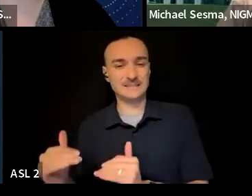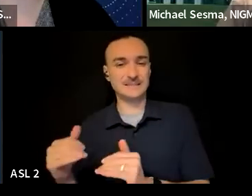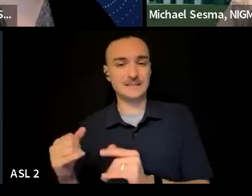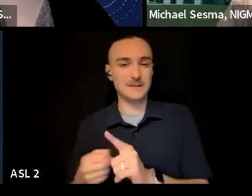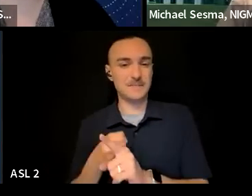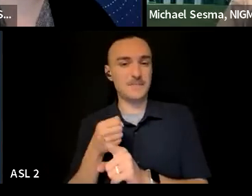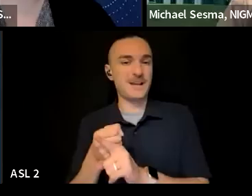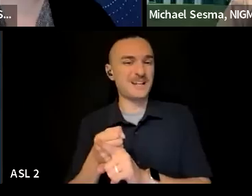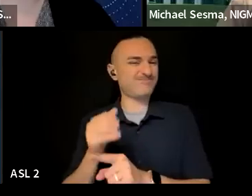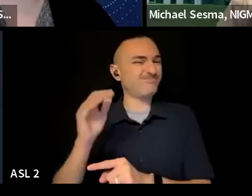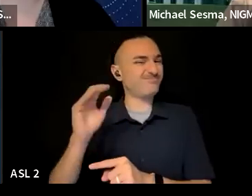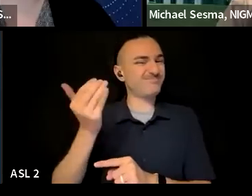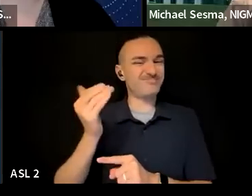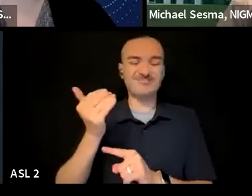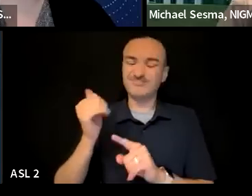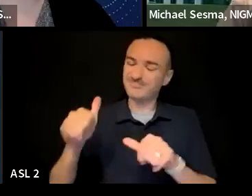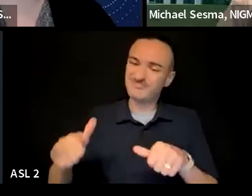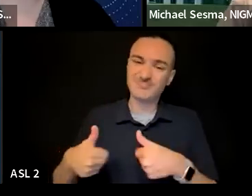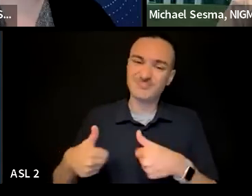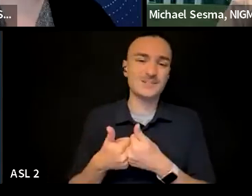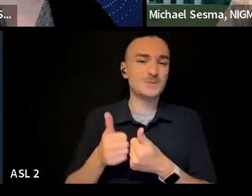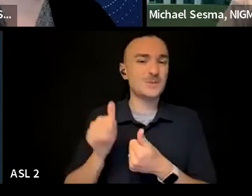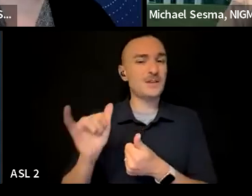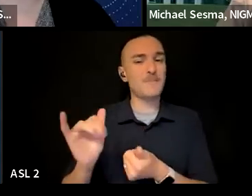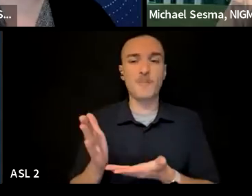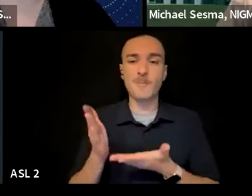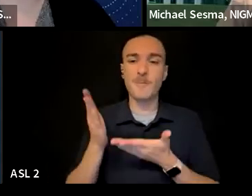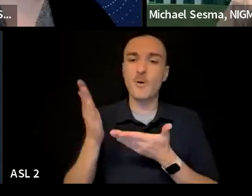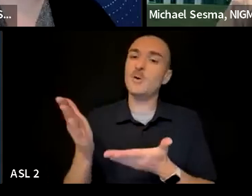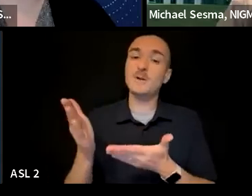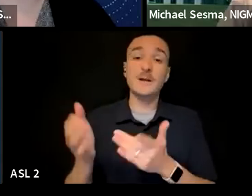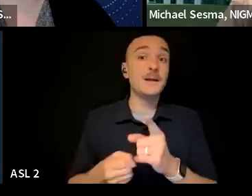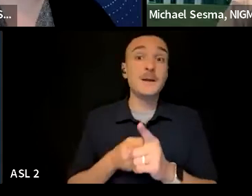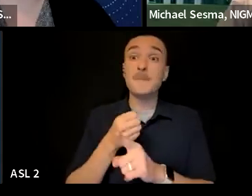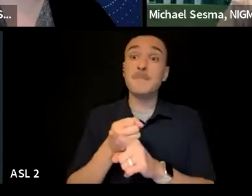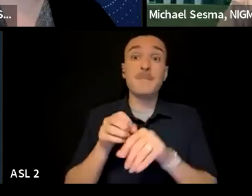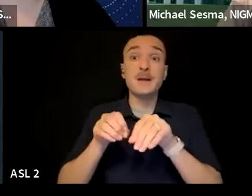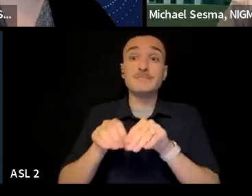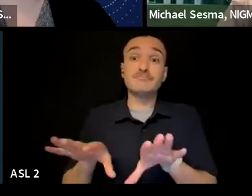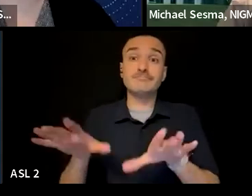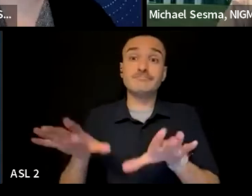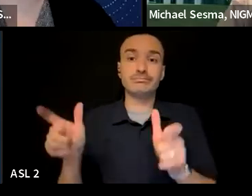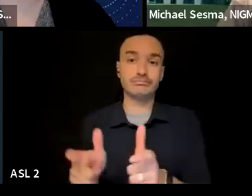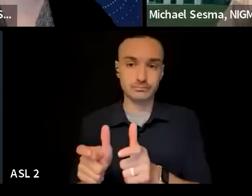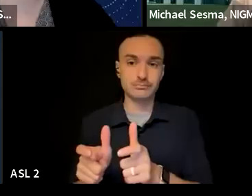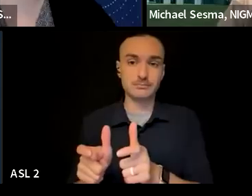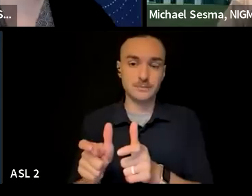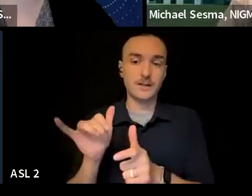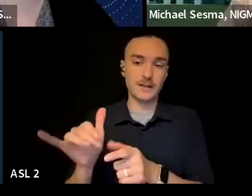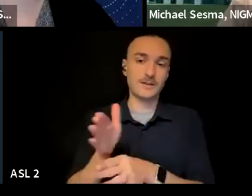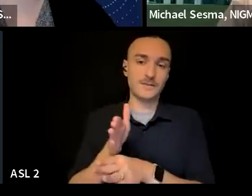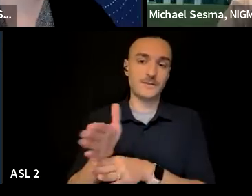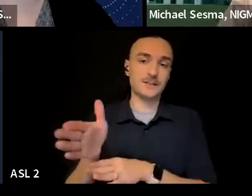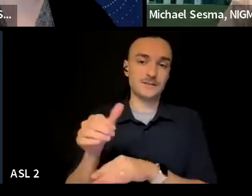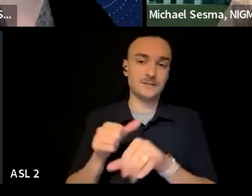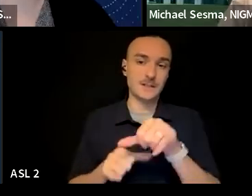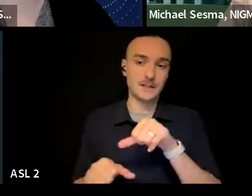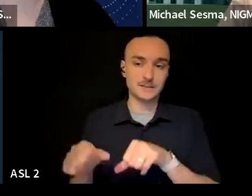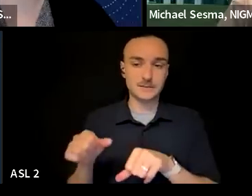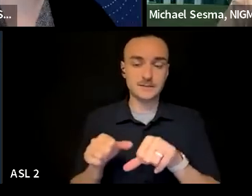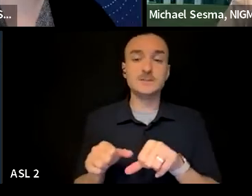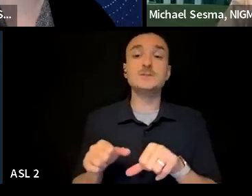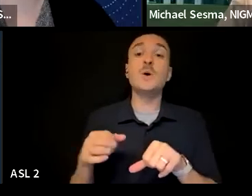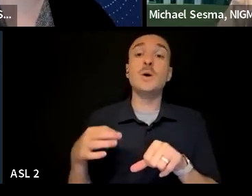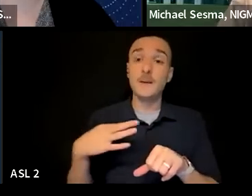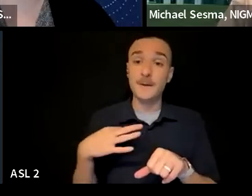that proposal that would potentially have a lower impact on its field of science. So we give those applications out to